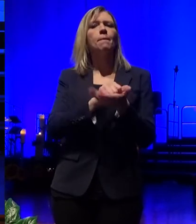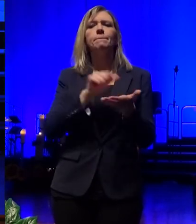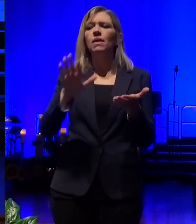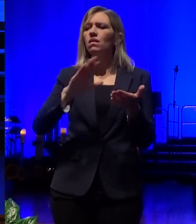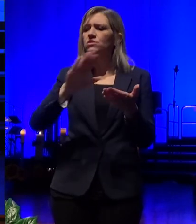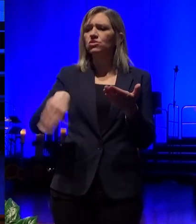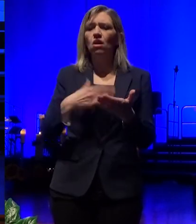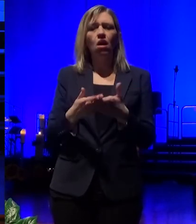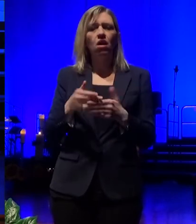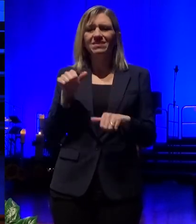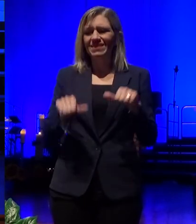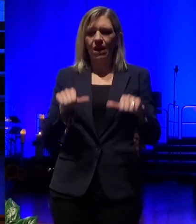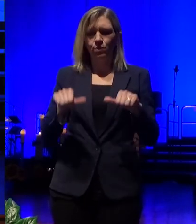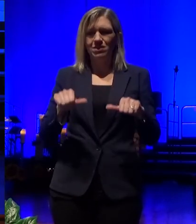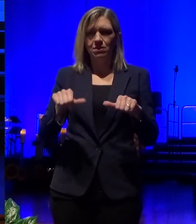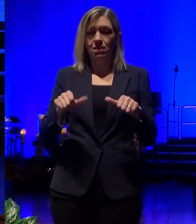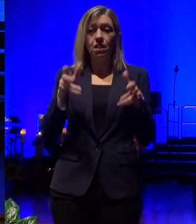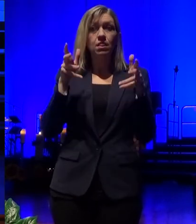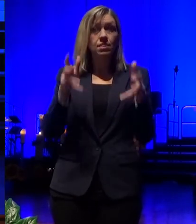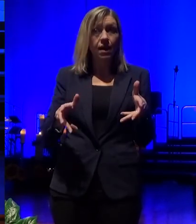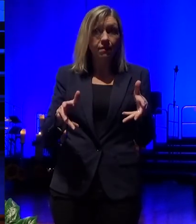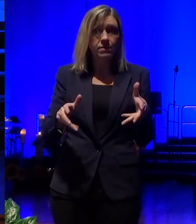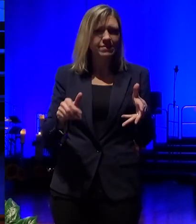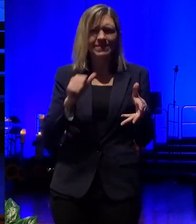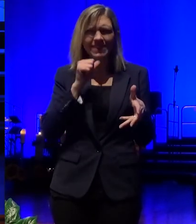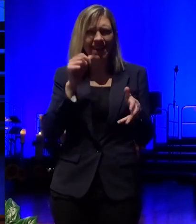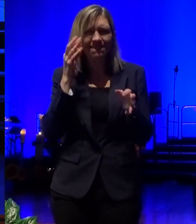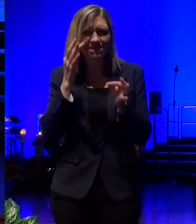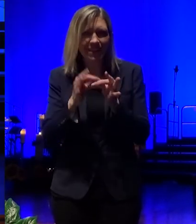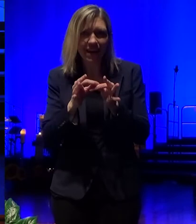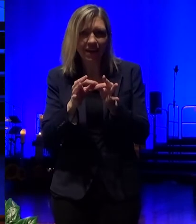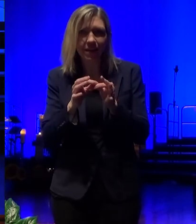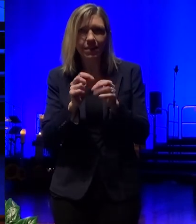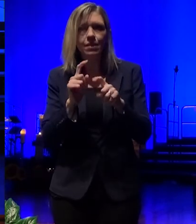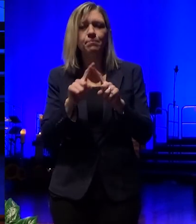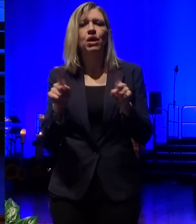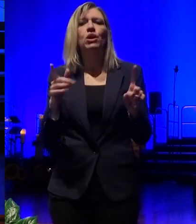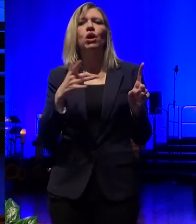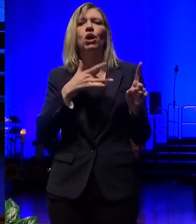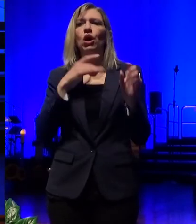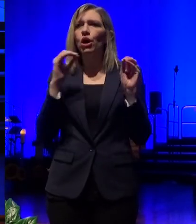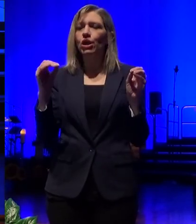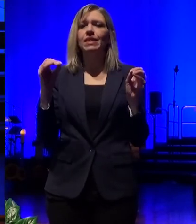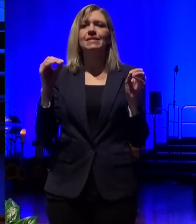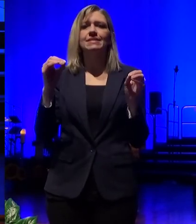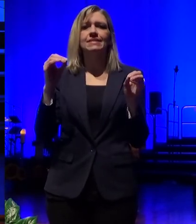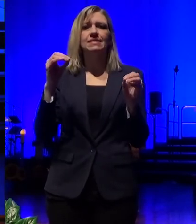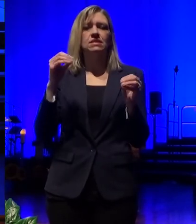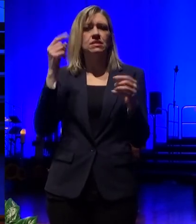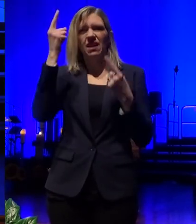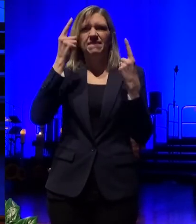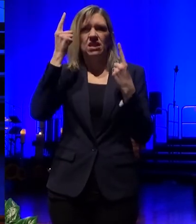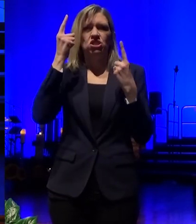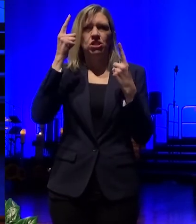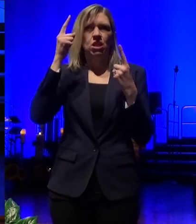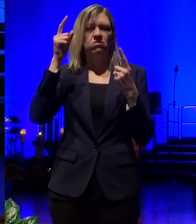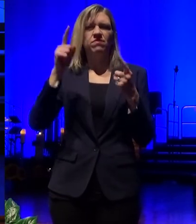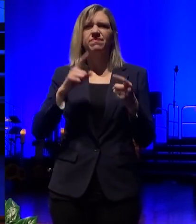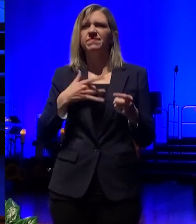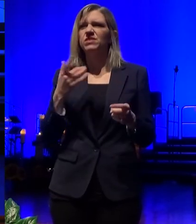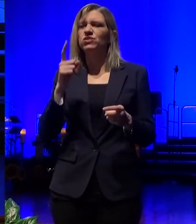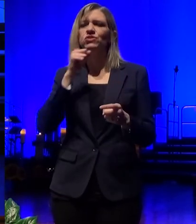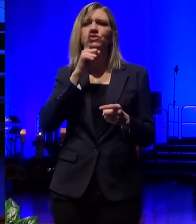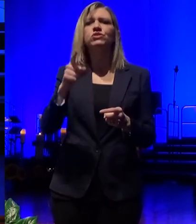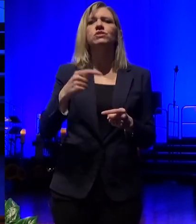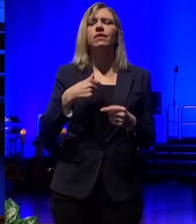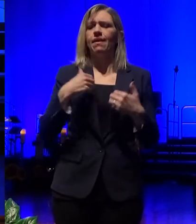all doubt, and what's left is not faith, but absolute heartless conviction. You're certain that